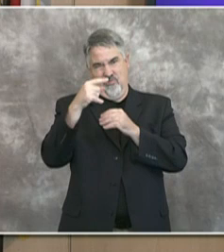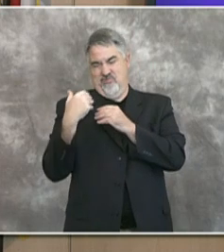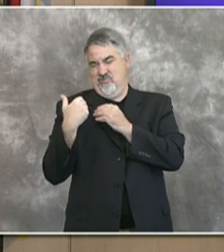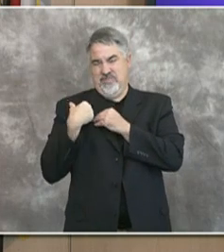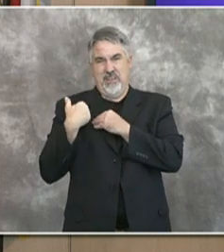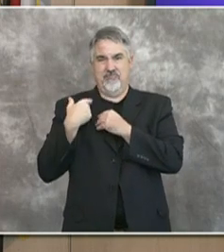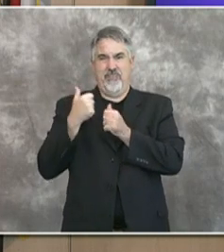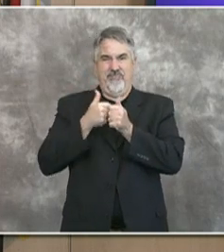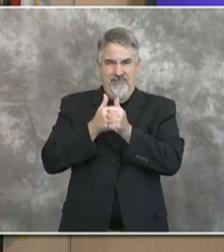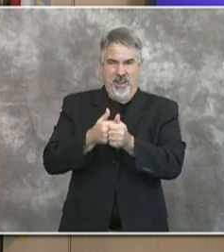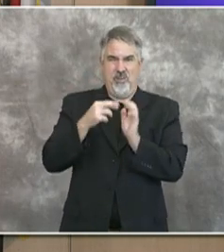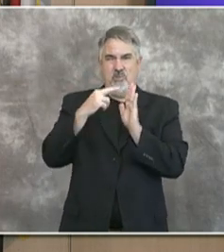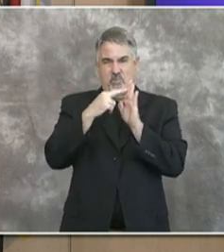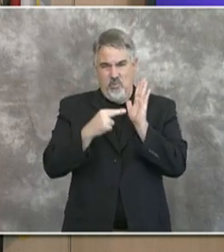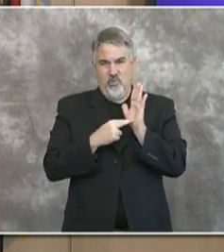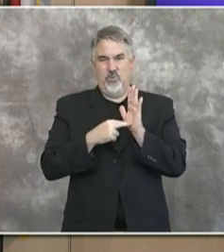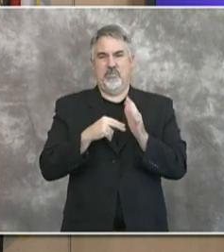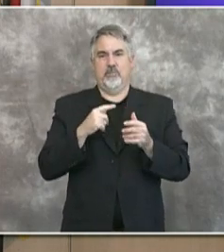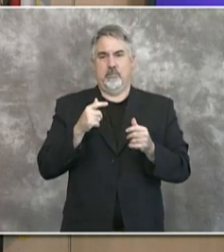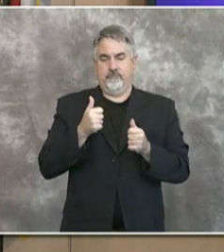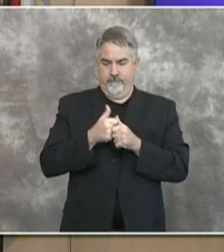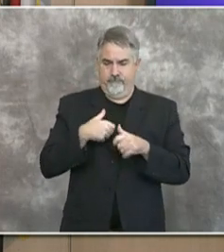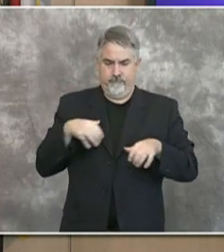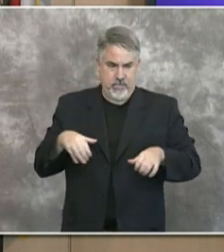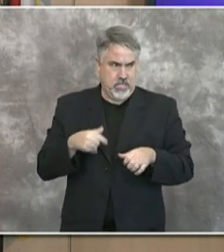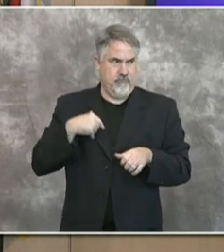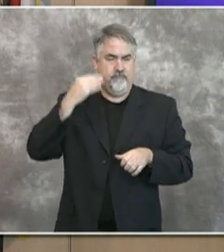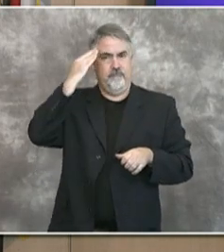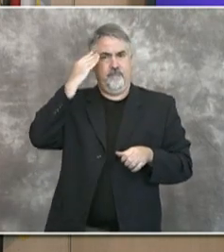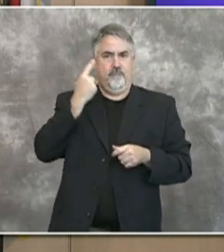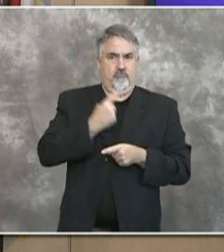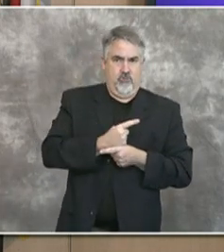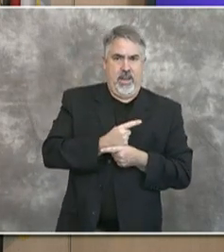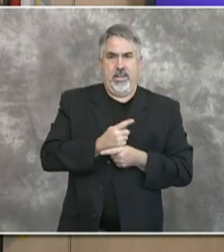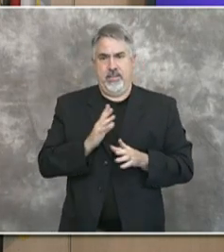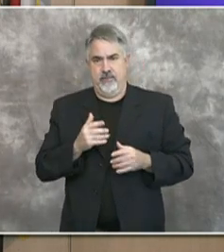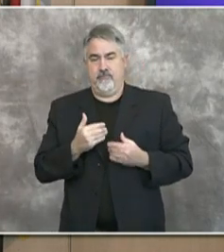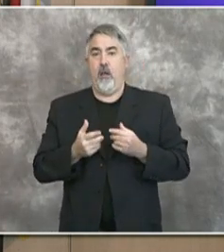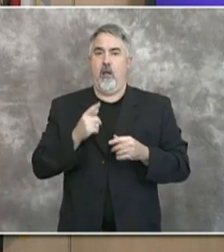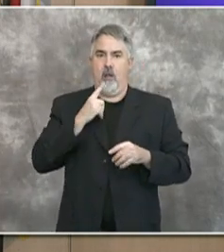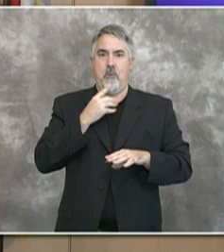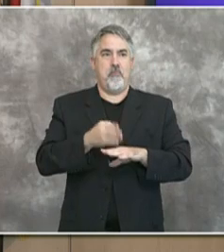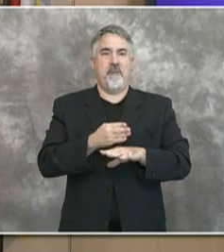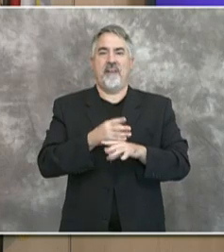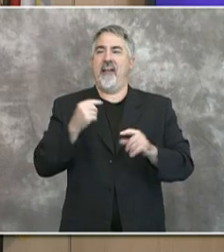responsible actions will yield continued progress on the state and federal metrics we need